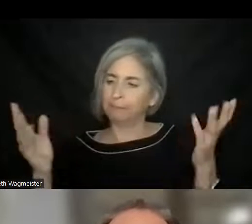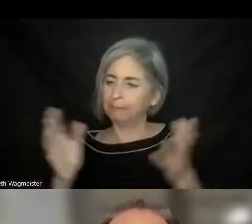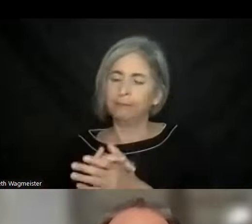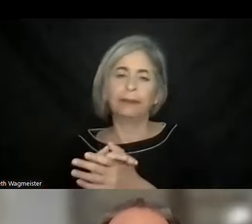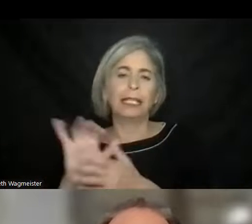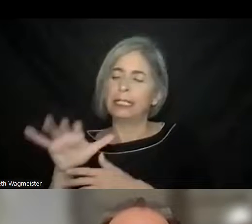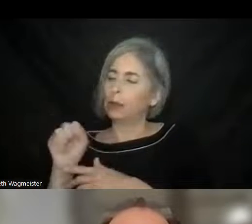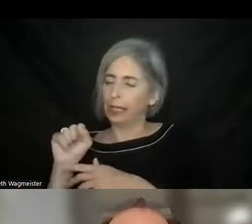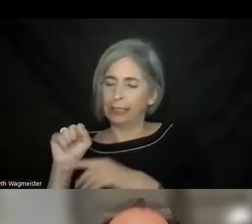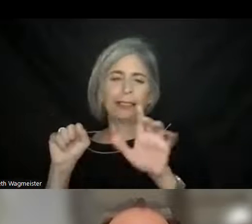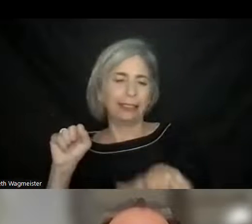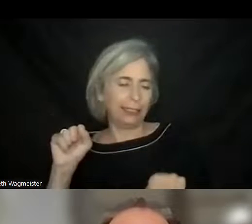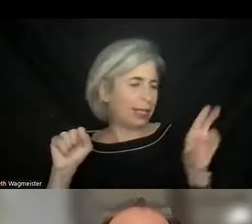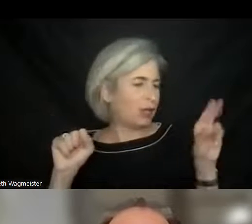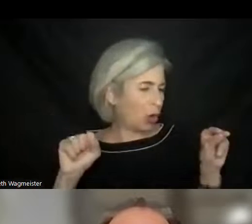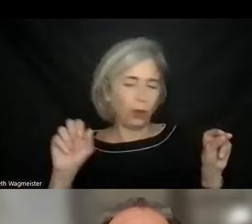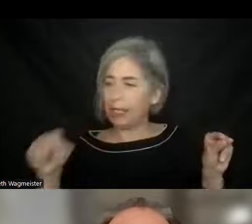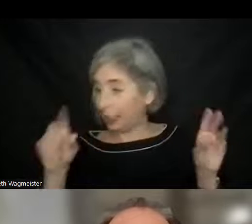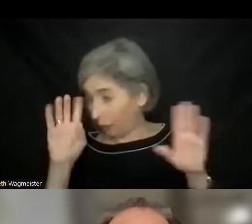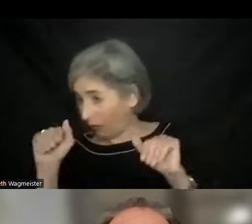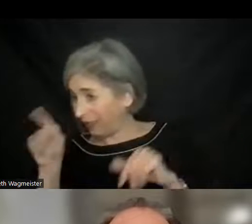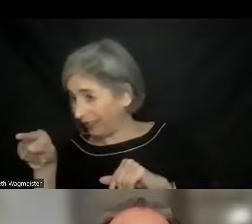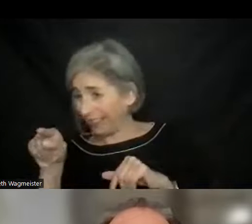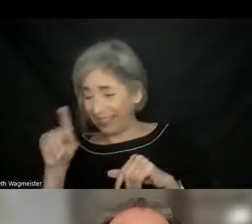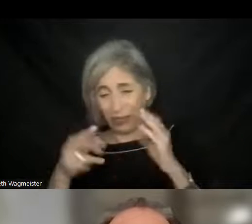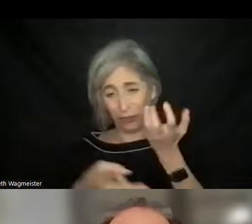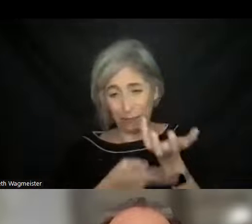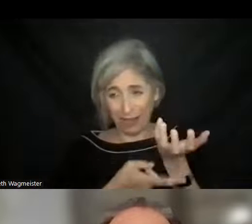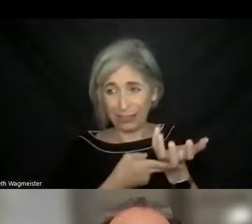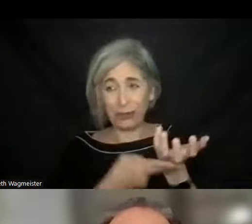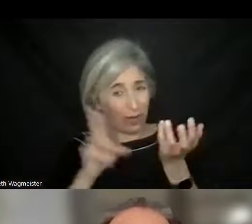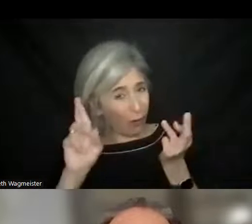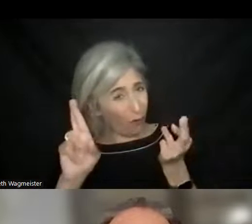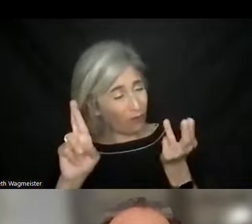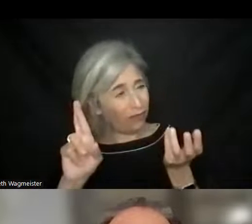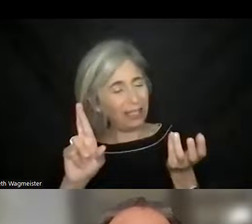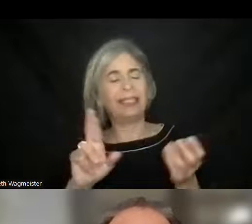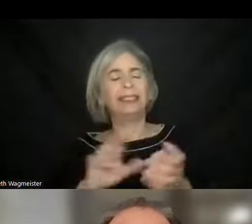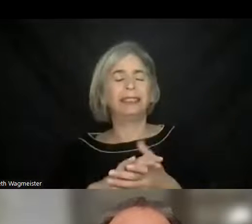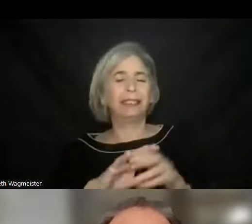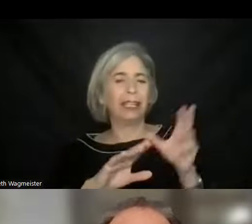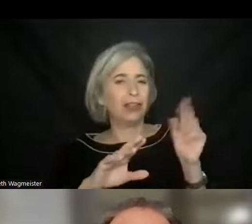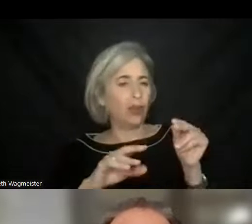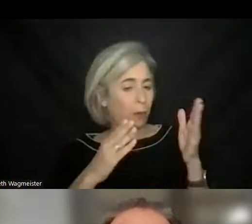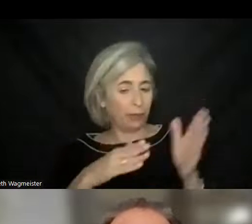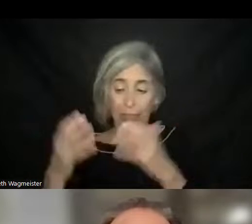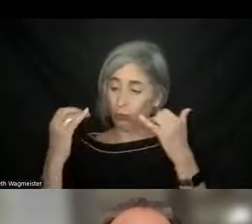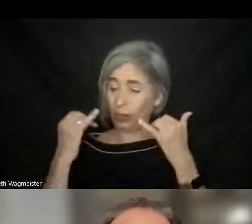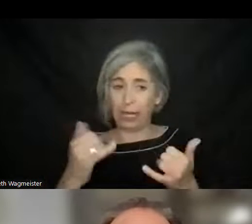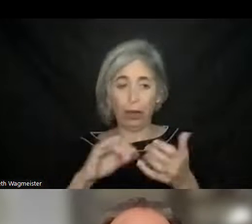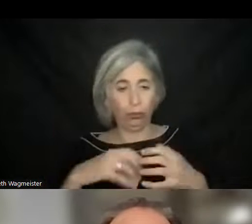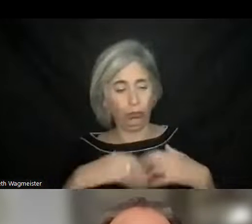so yes and no, yes, hopefully repository, no plans at the moment to build